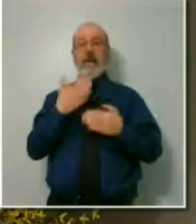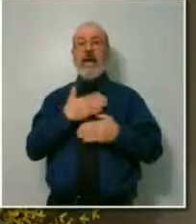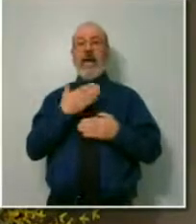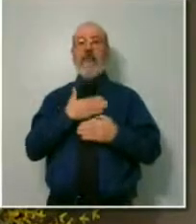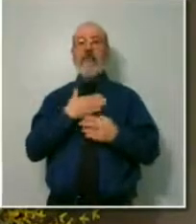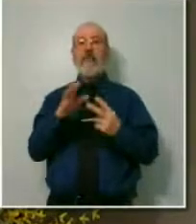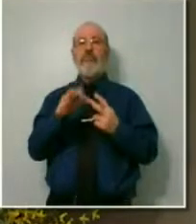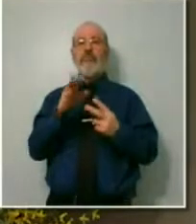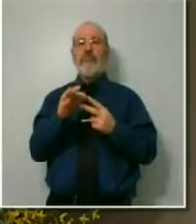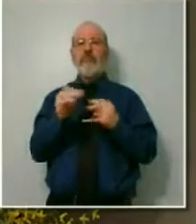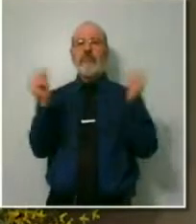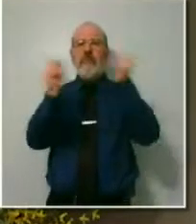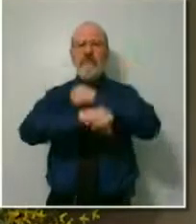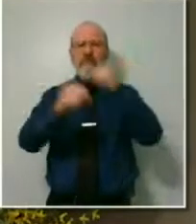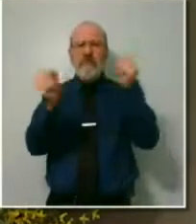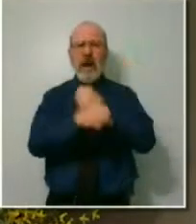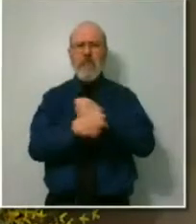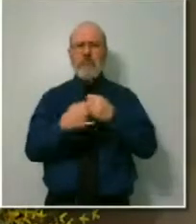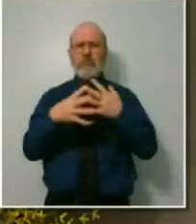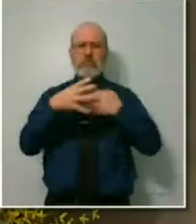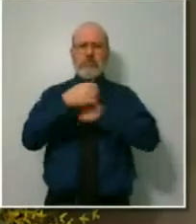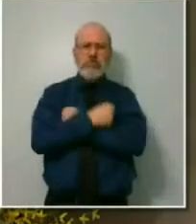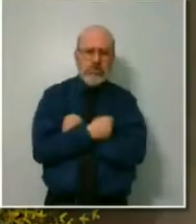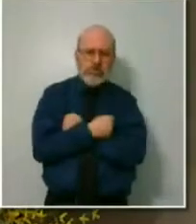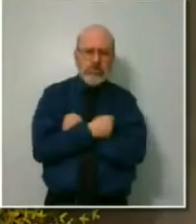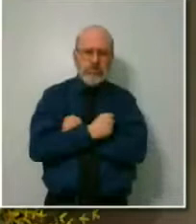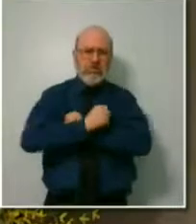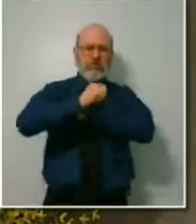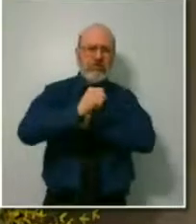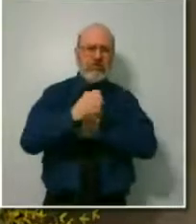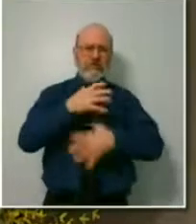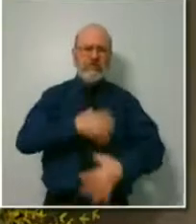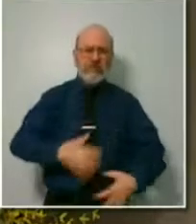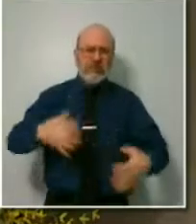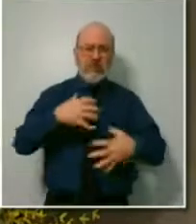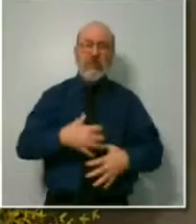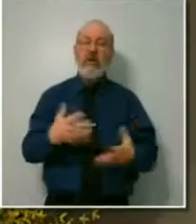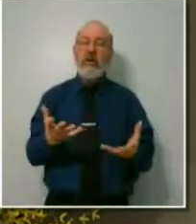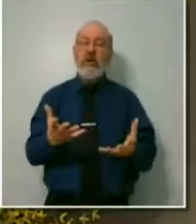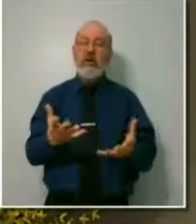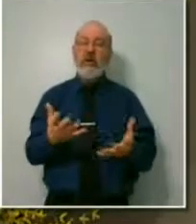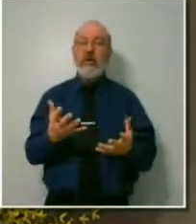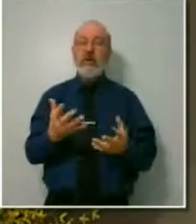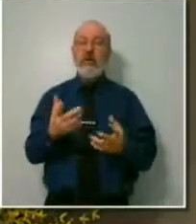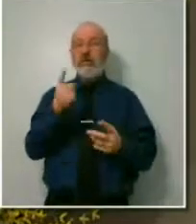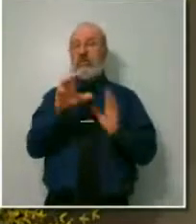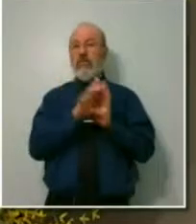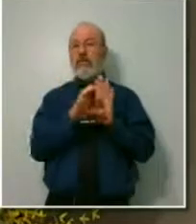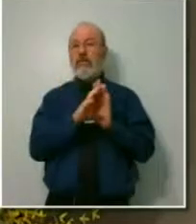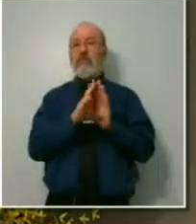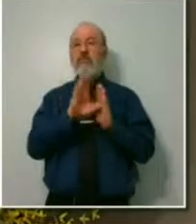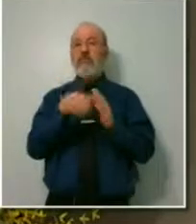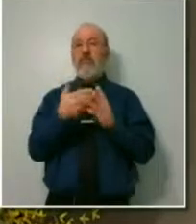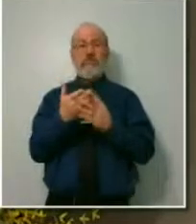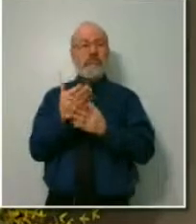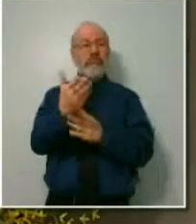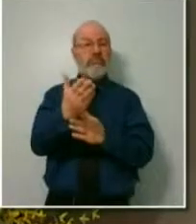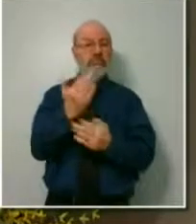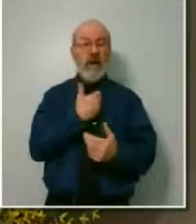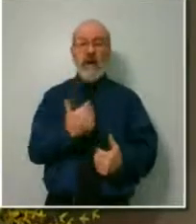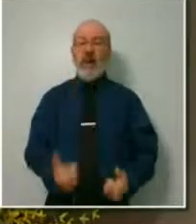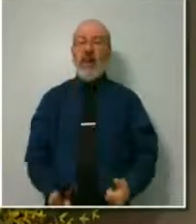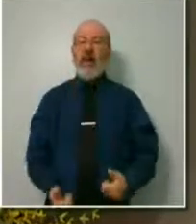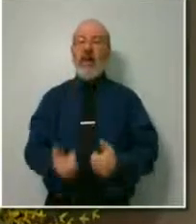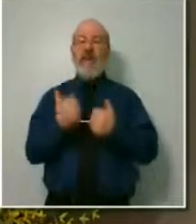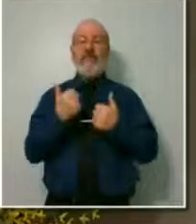to fight it and pout and resist it and be miserable. I mean, that's just one illustration. But all the way through our life, we've